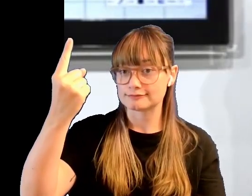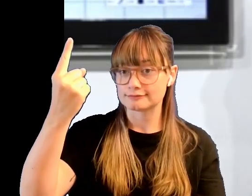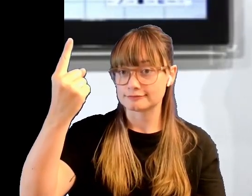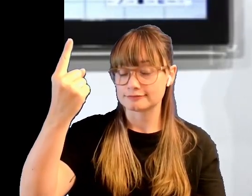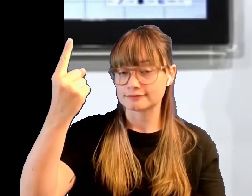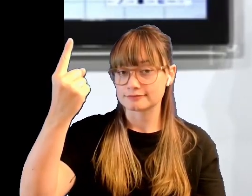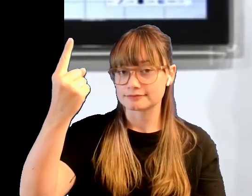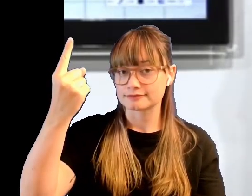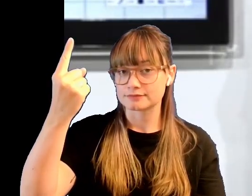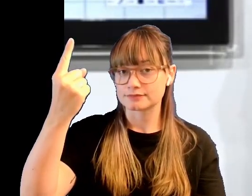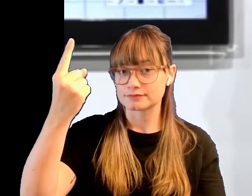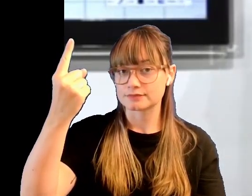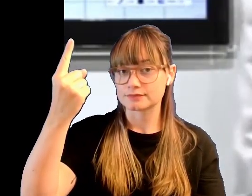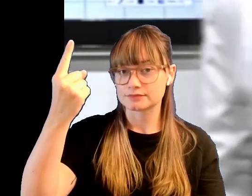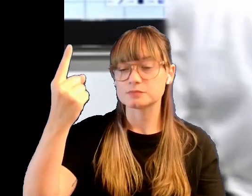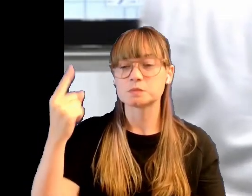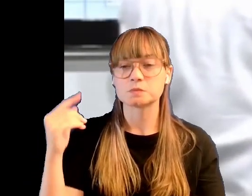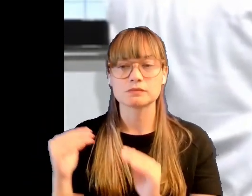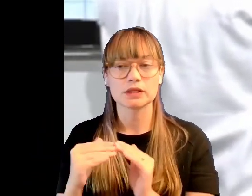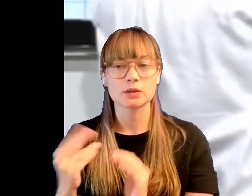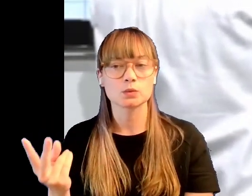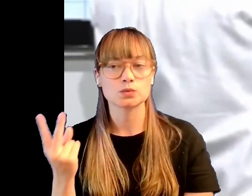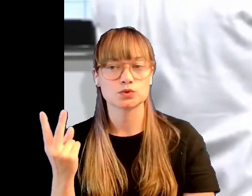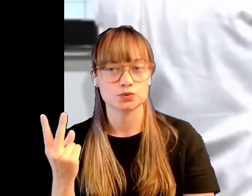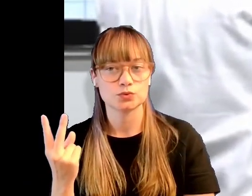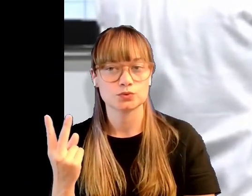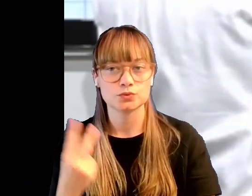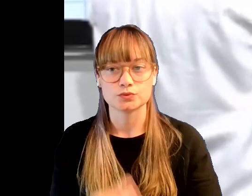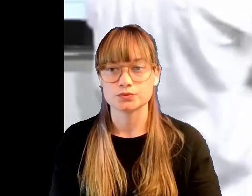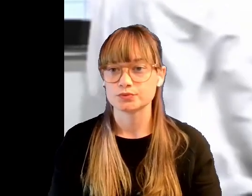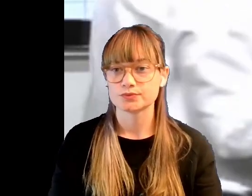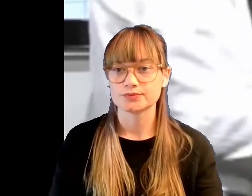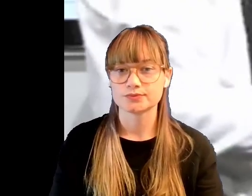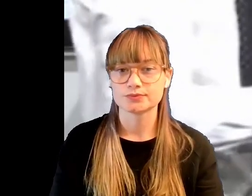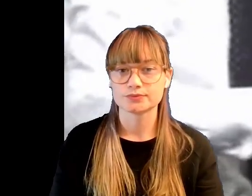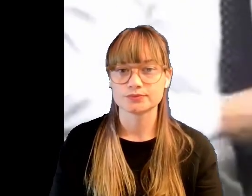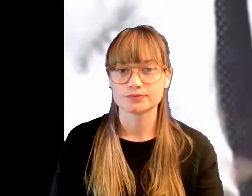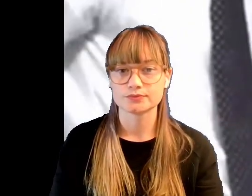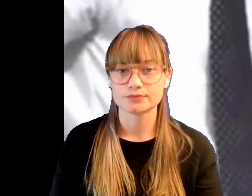our next input, well, that's just 2.